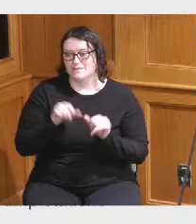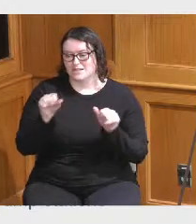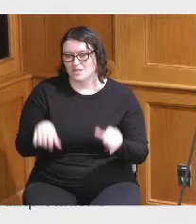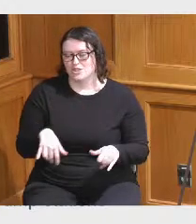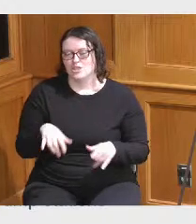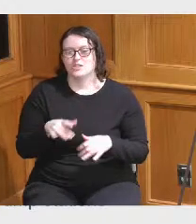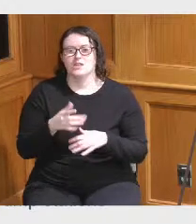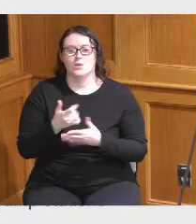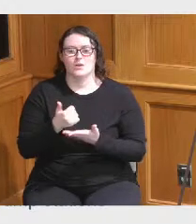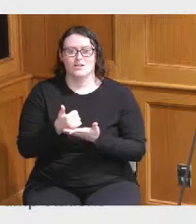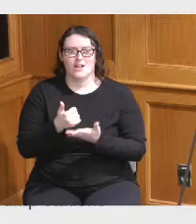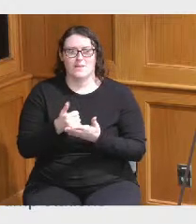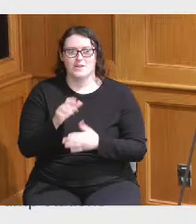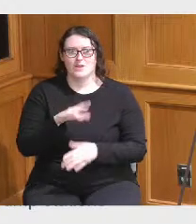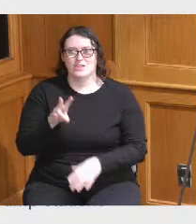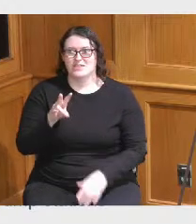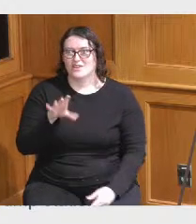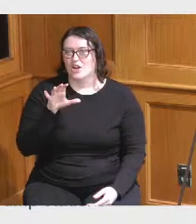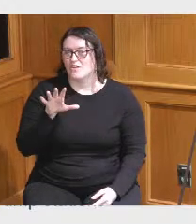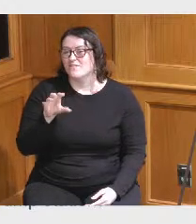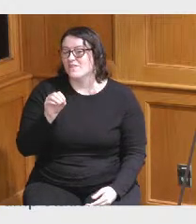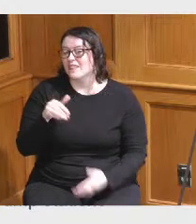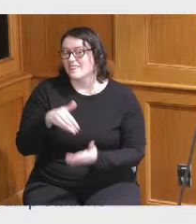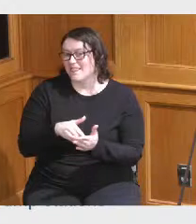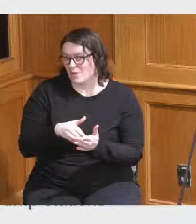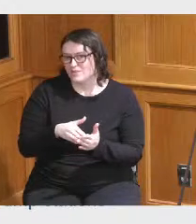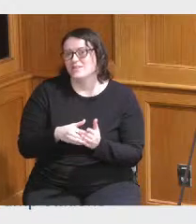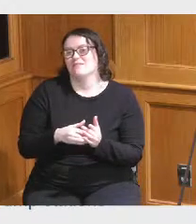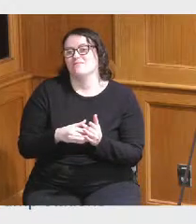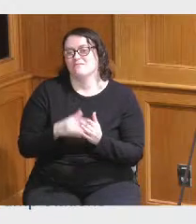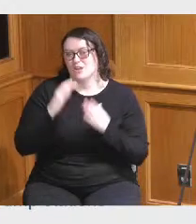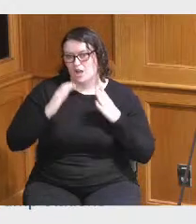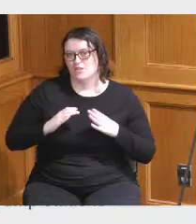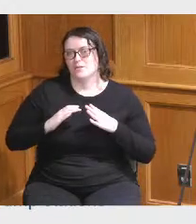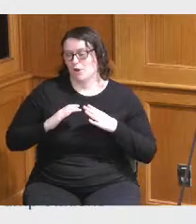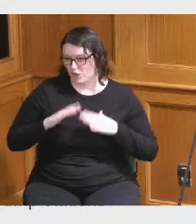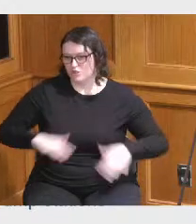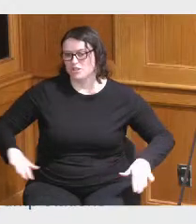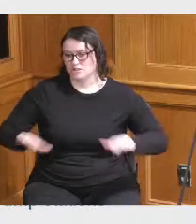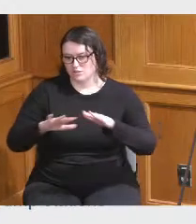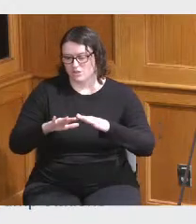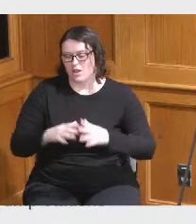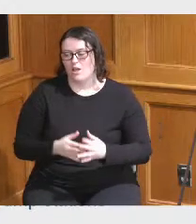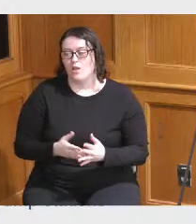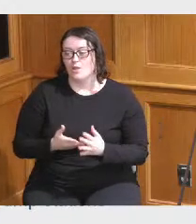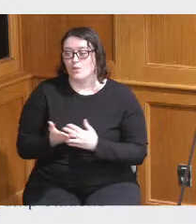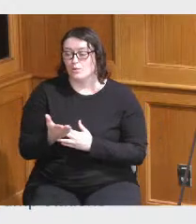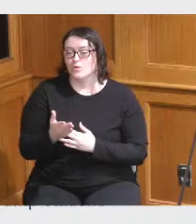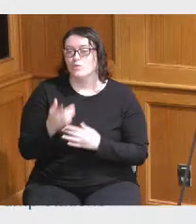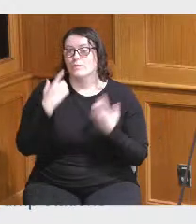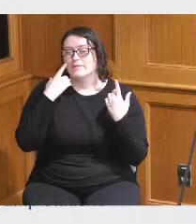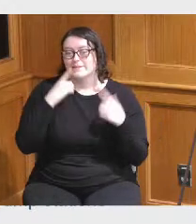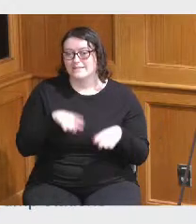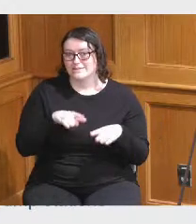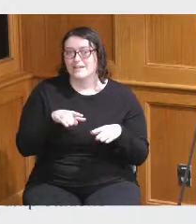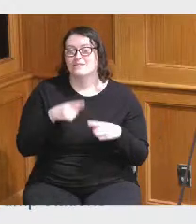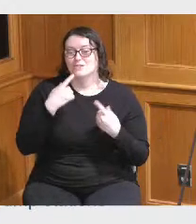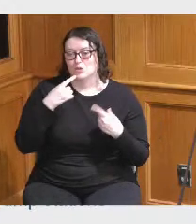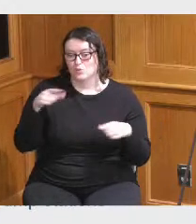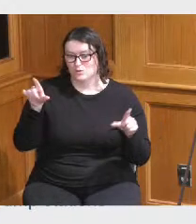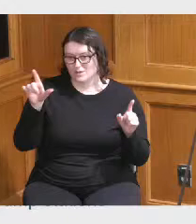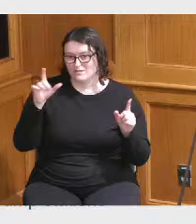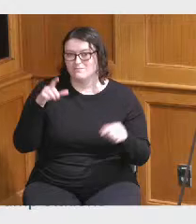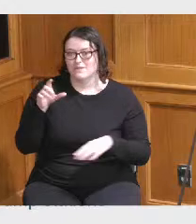about 750,000 customers in our service area. And through the consent decree mandated wet